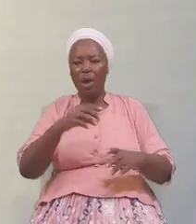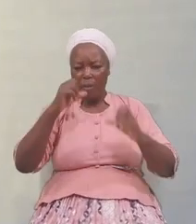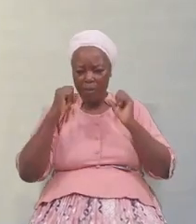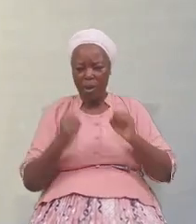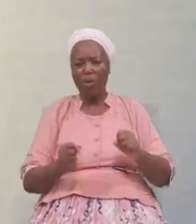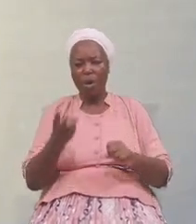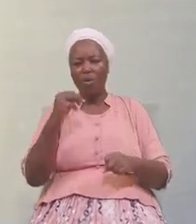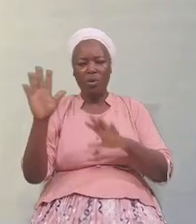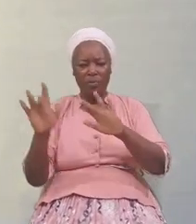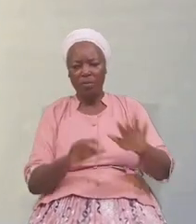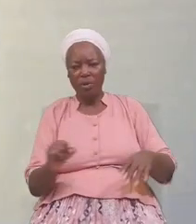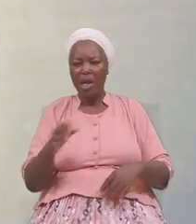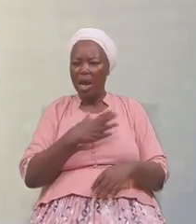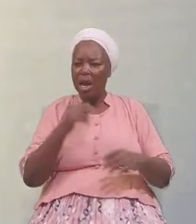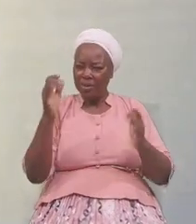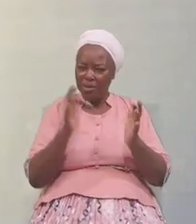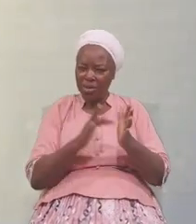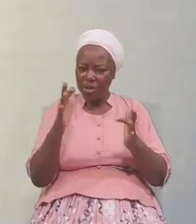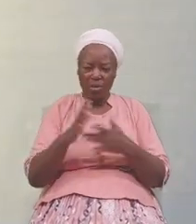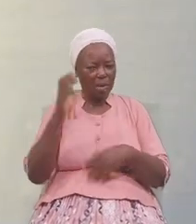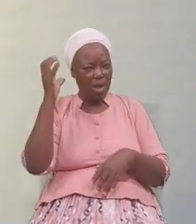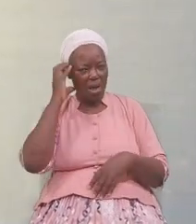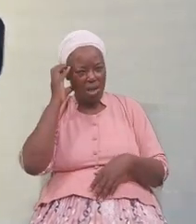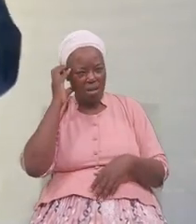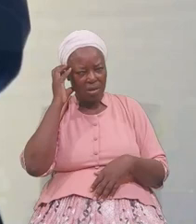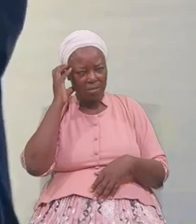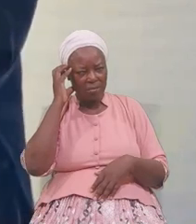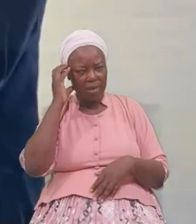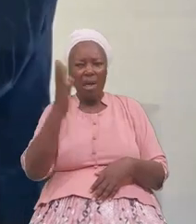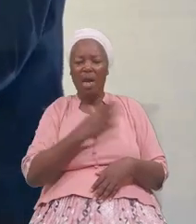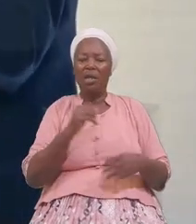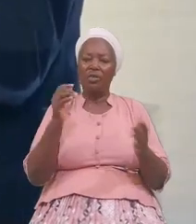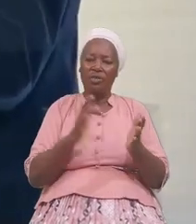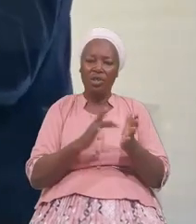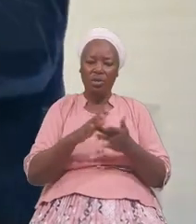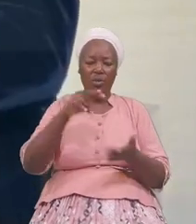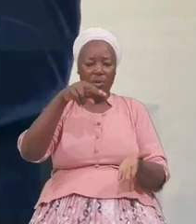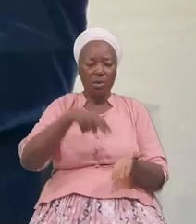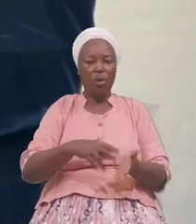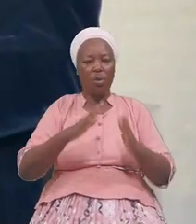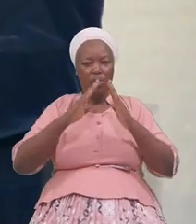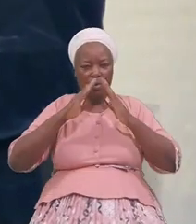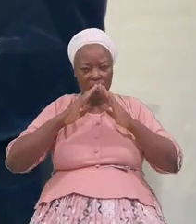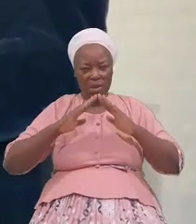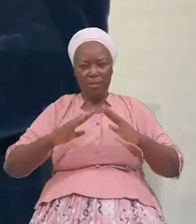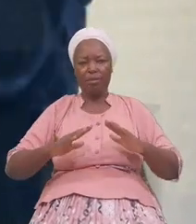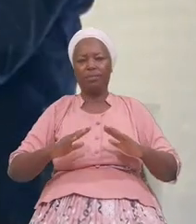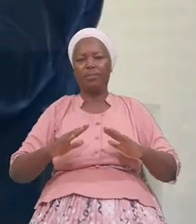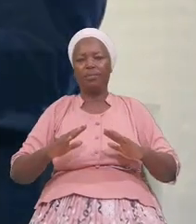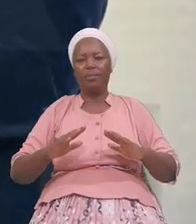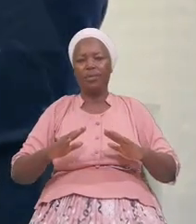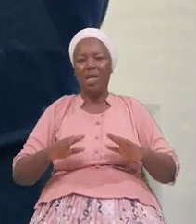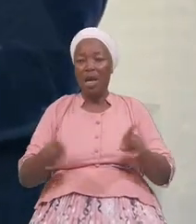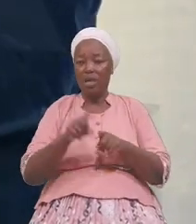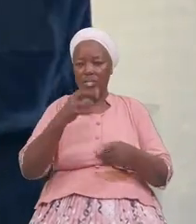was flowing, and Jesus heard. And Jesus stood still. As we are